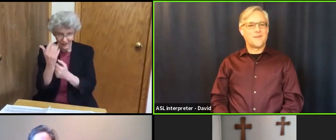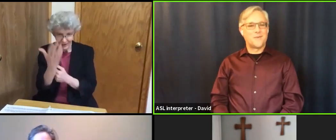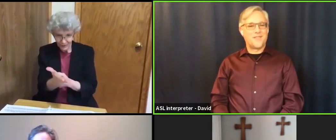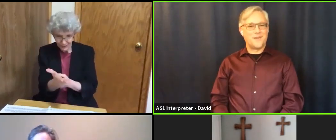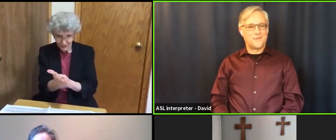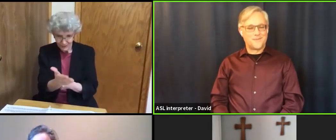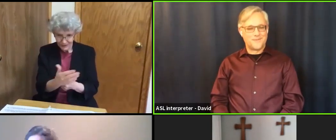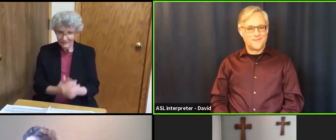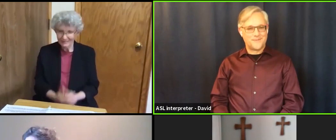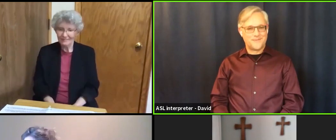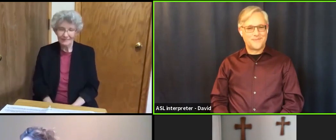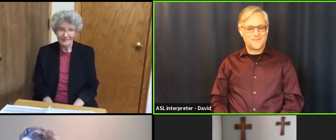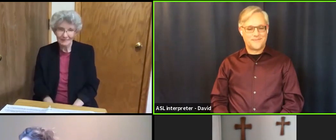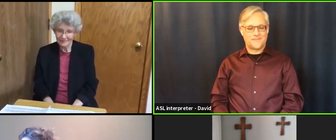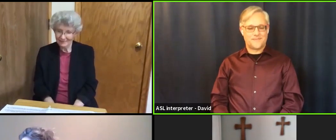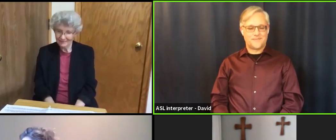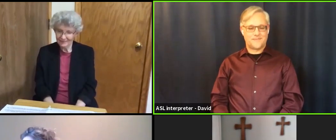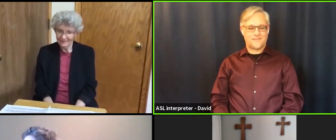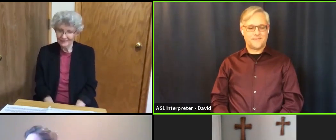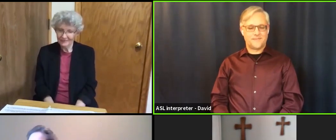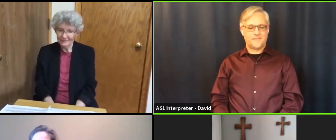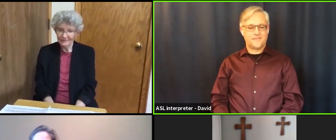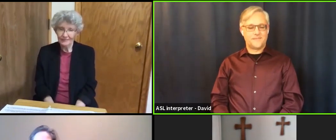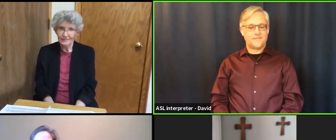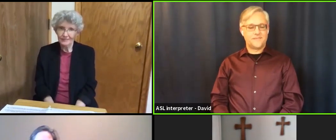And also with you.